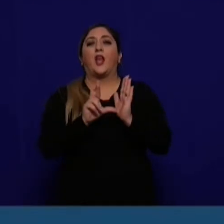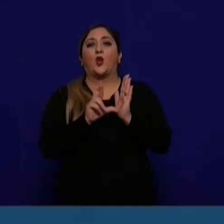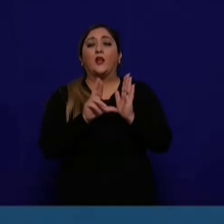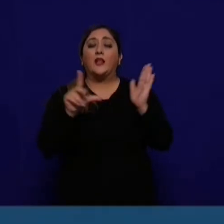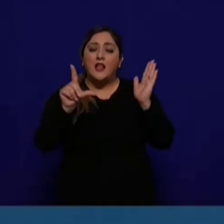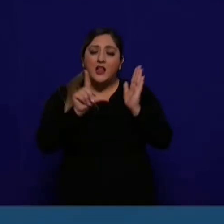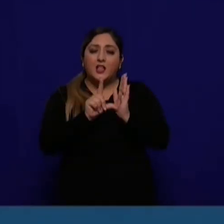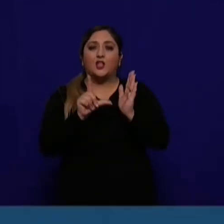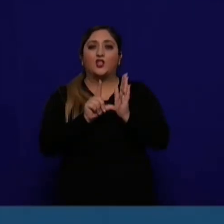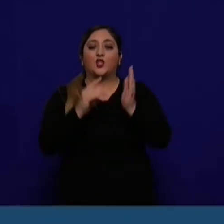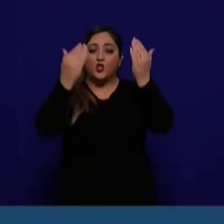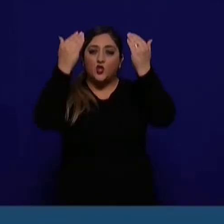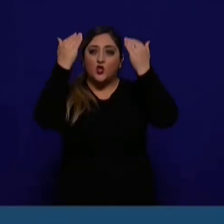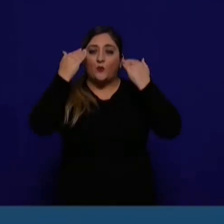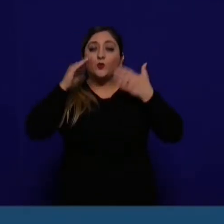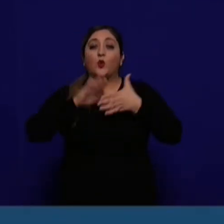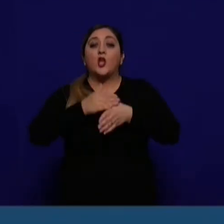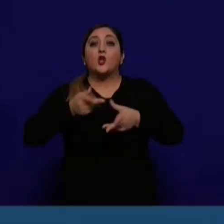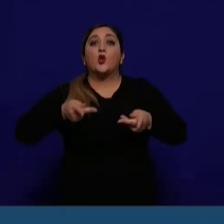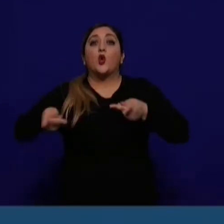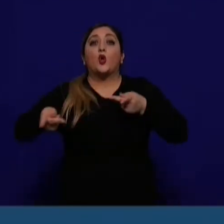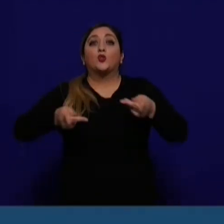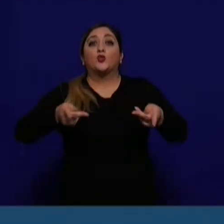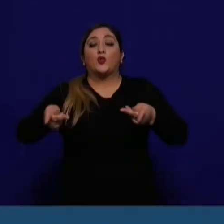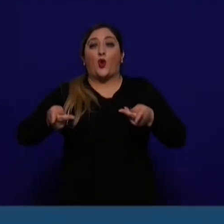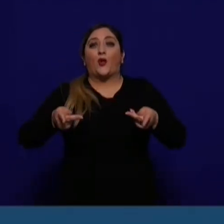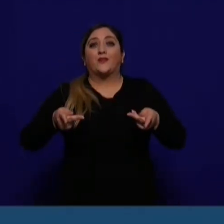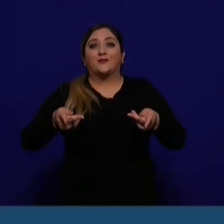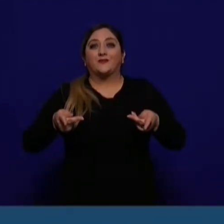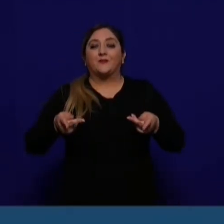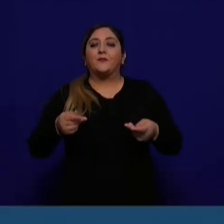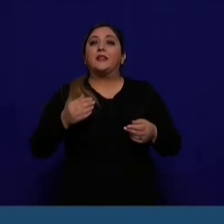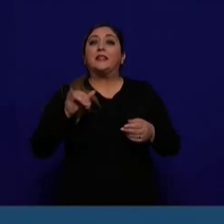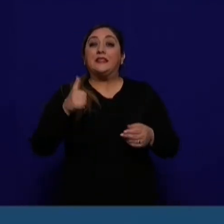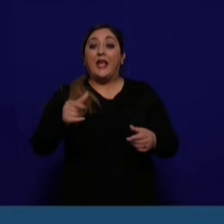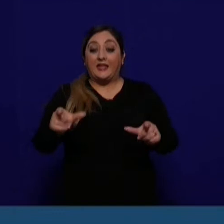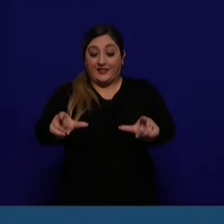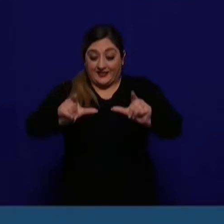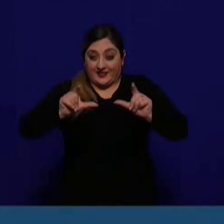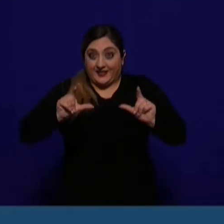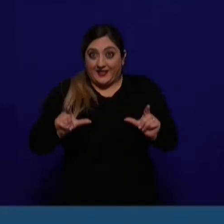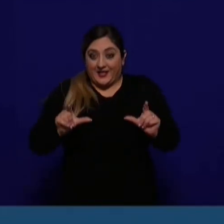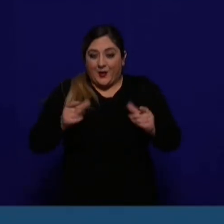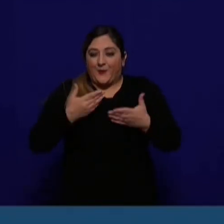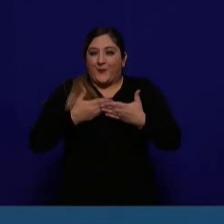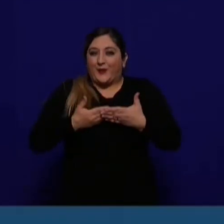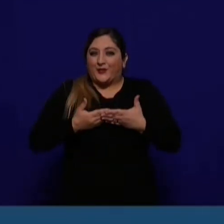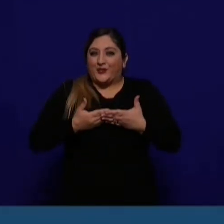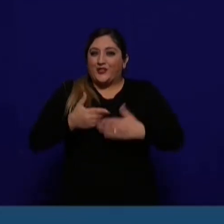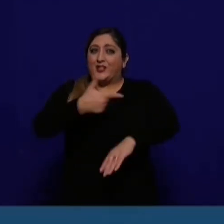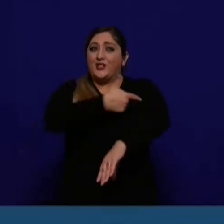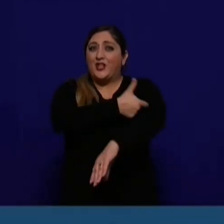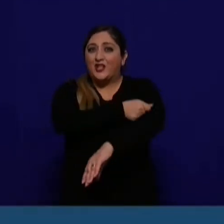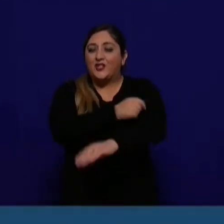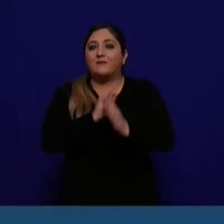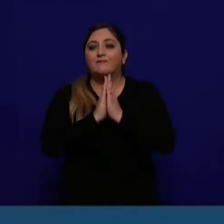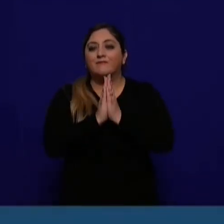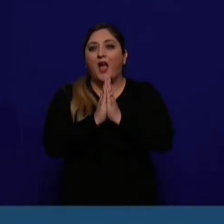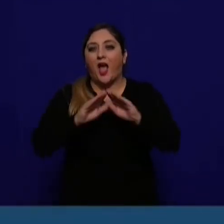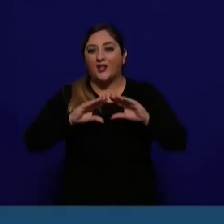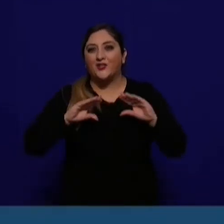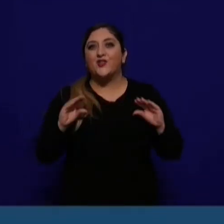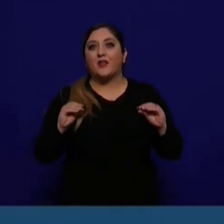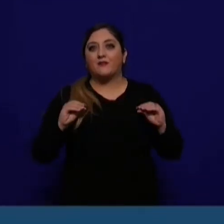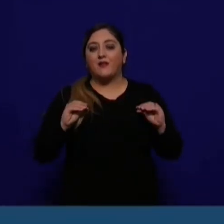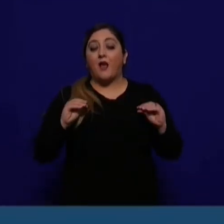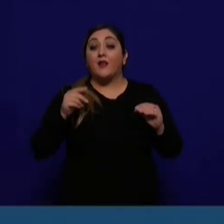jikkontrollaw is-sitwazzjoni li kull min jirċievi l-invit biex ikun jista' jieħu t-tilqima, aċċettaw din it-tilqima li hija tilqima li